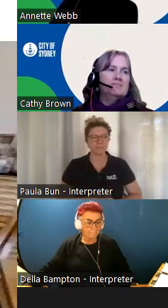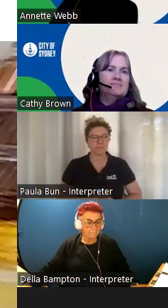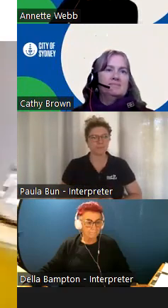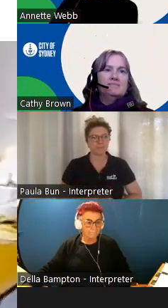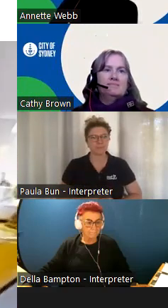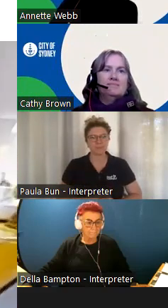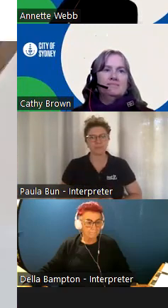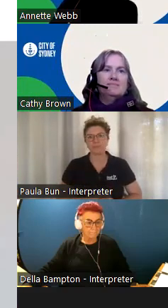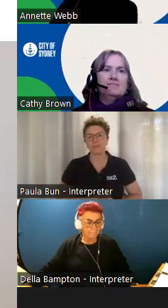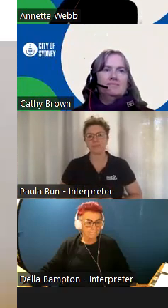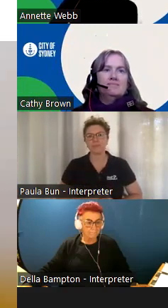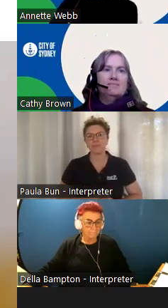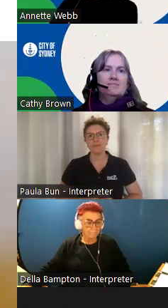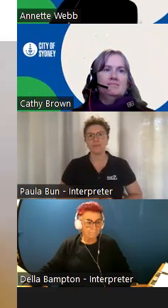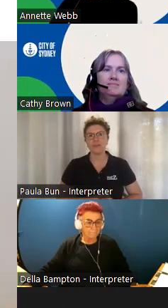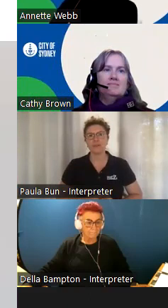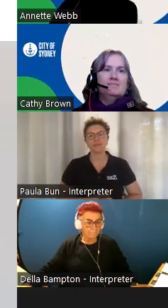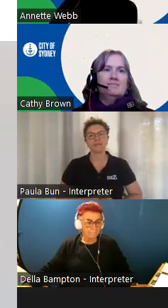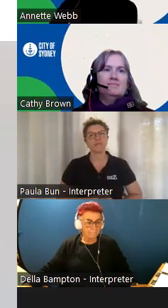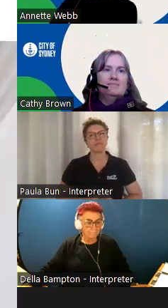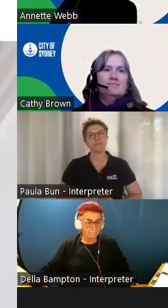And then through the living area,